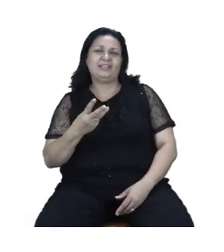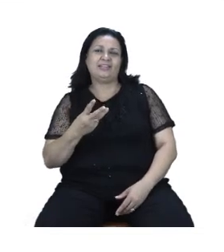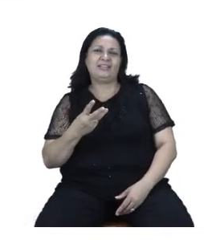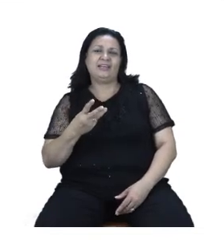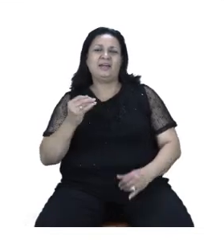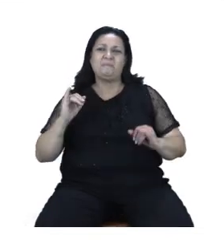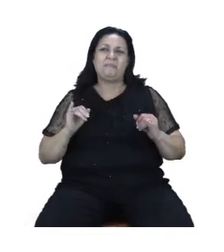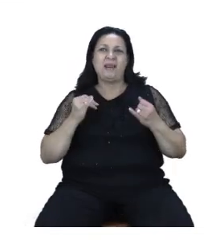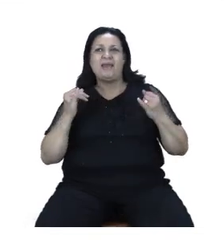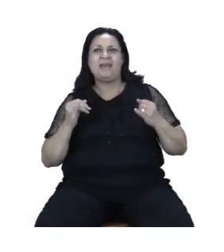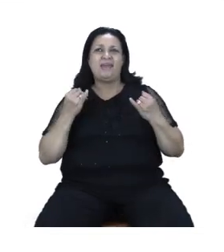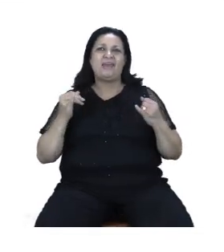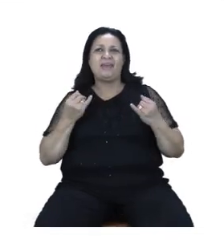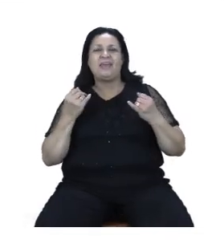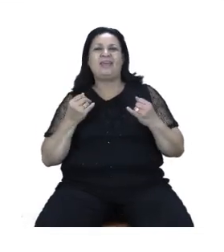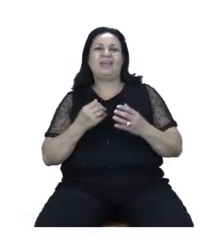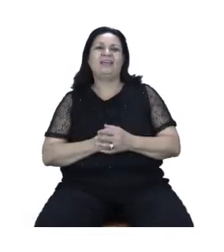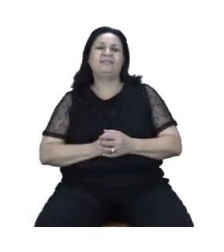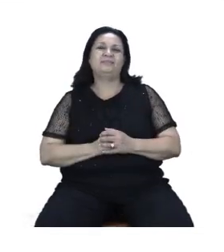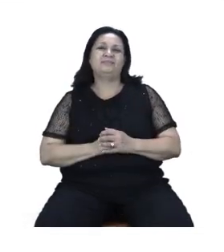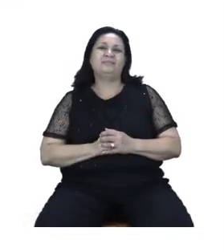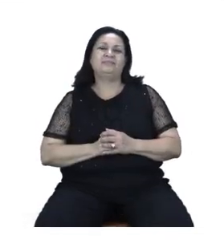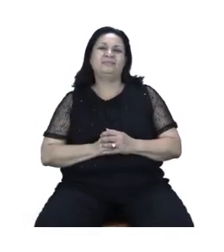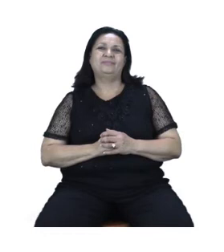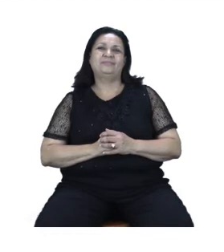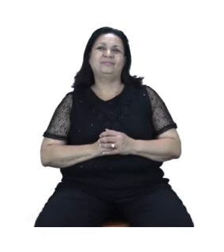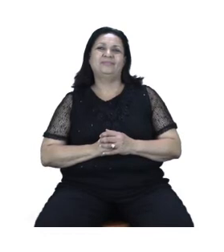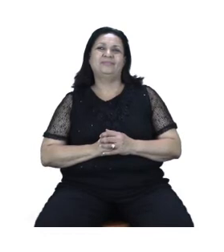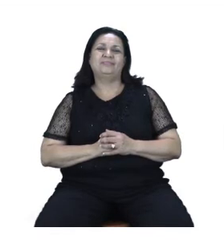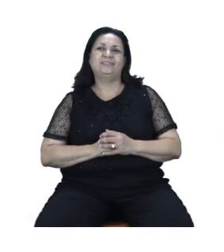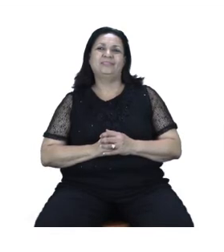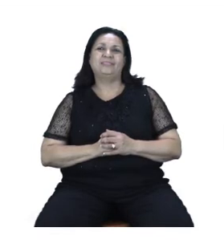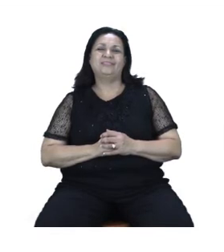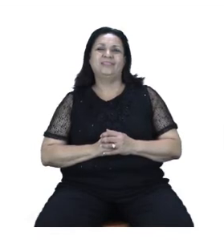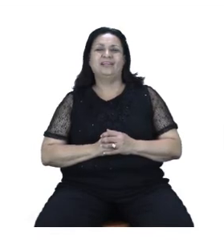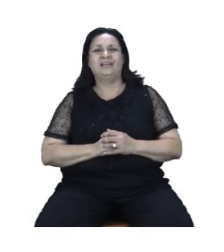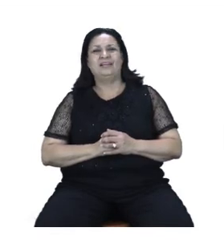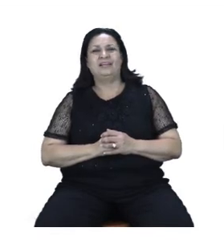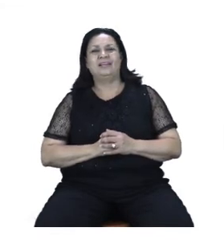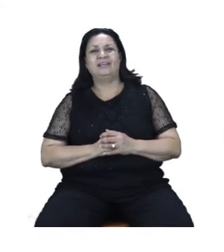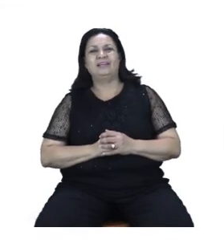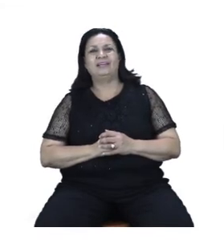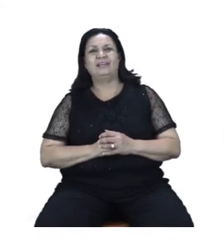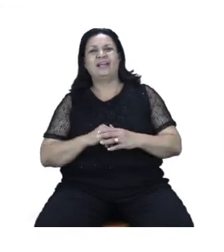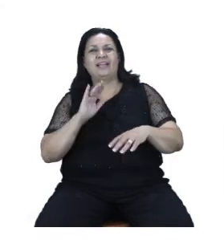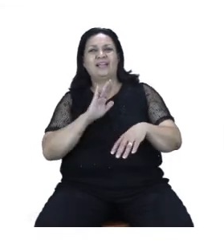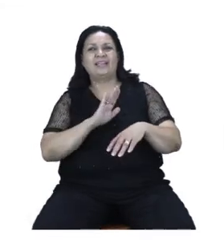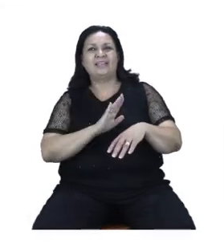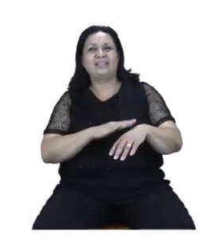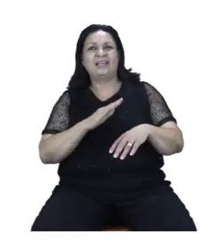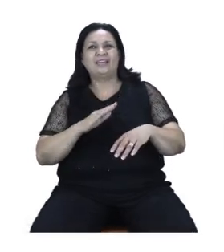little game. Oh, wow! And the game is the touch